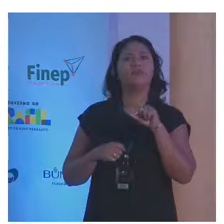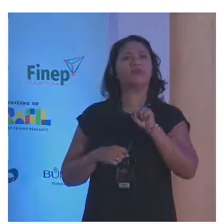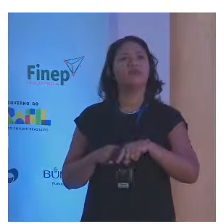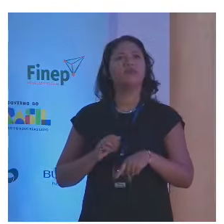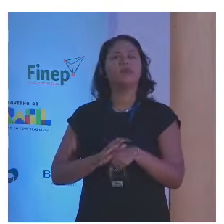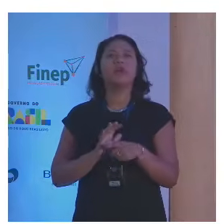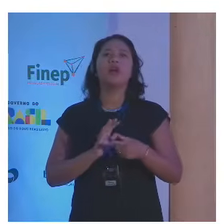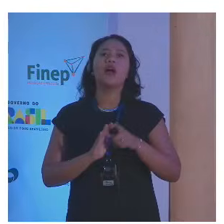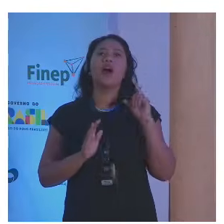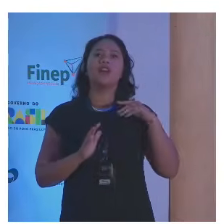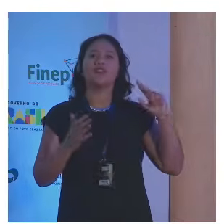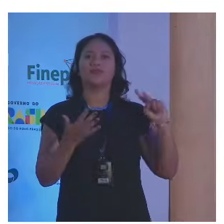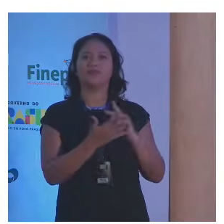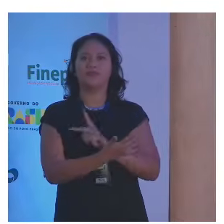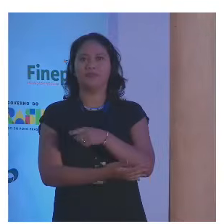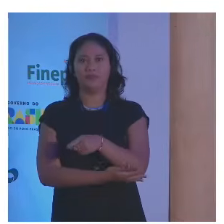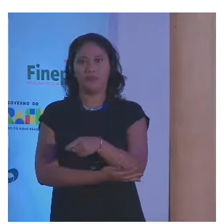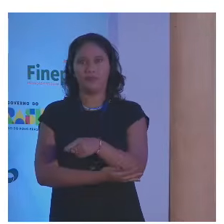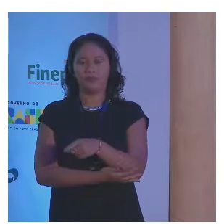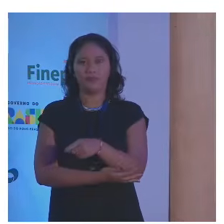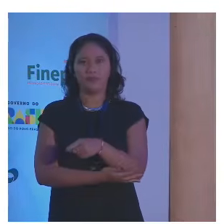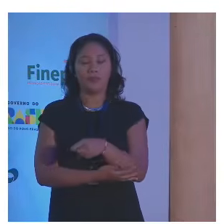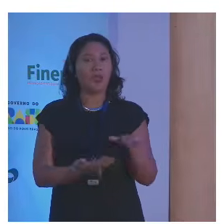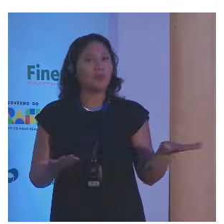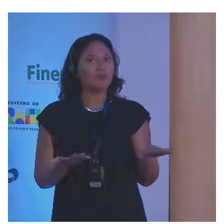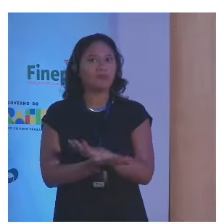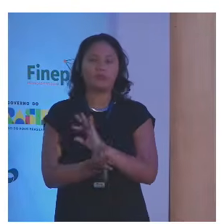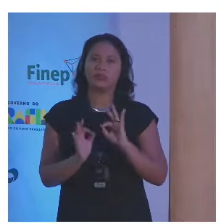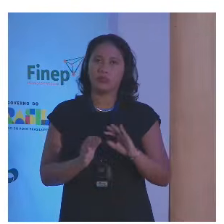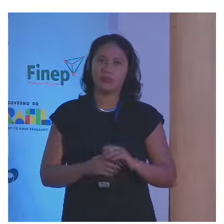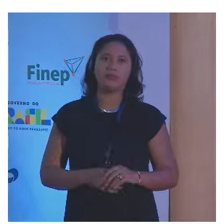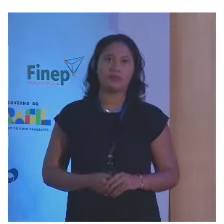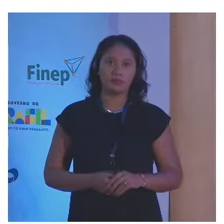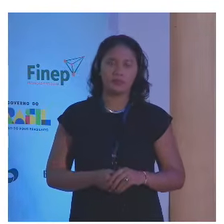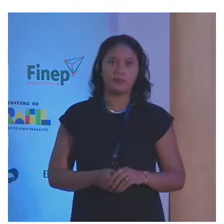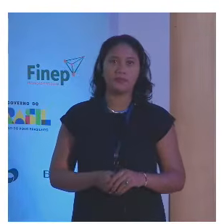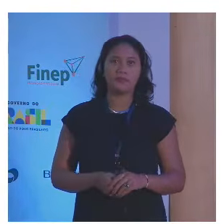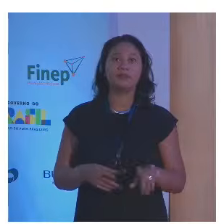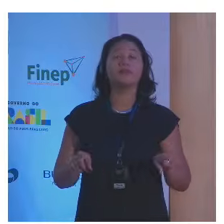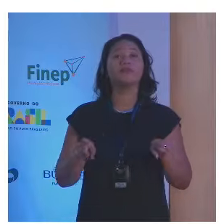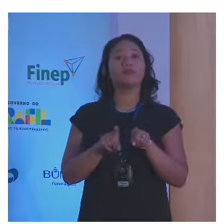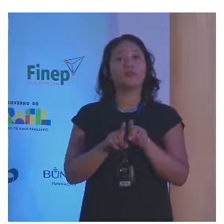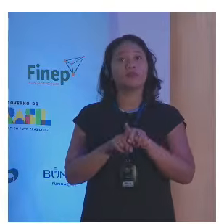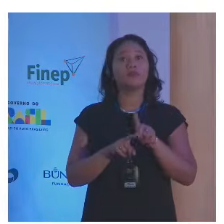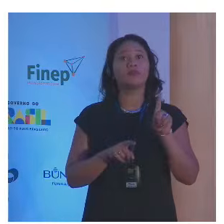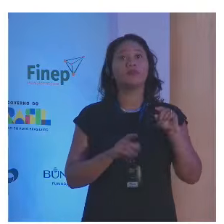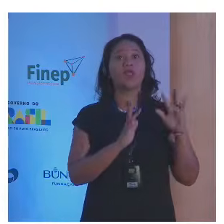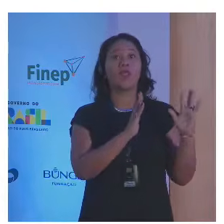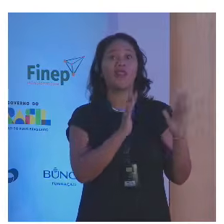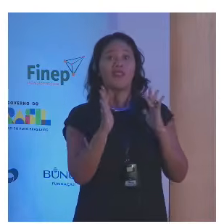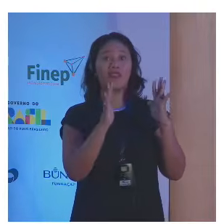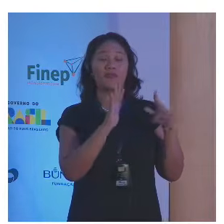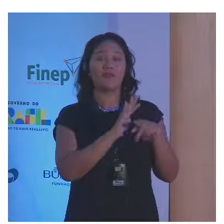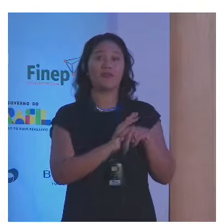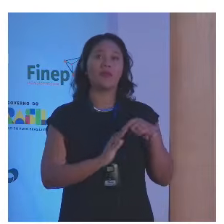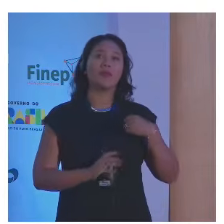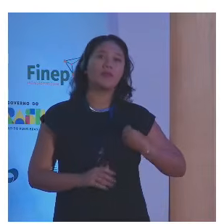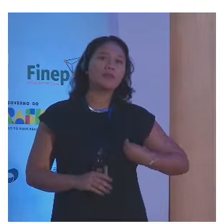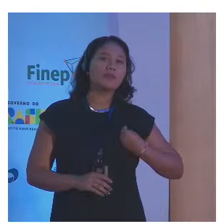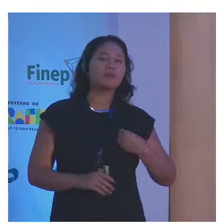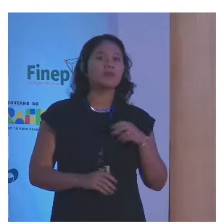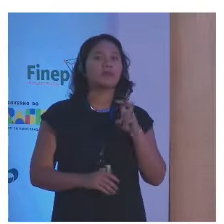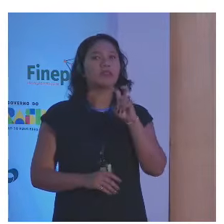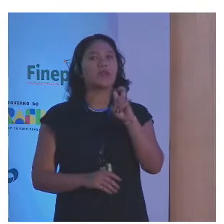event, and they largely completely disappeared. The period from 56 million